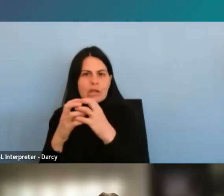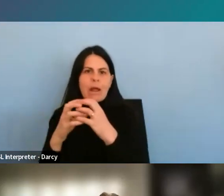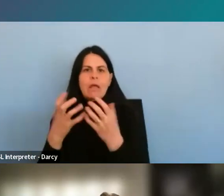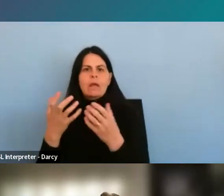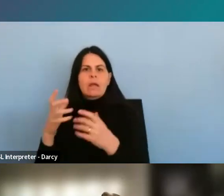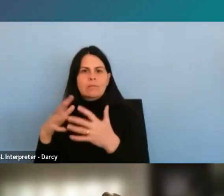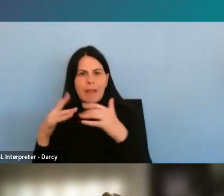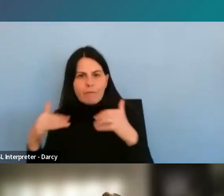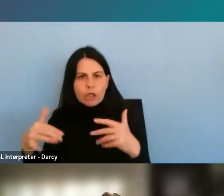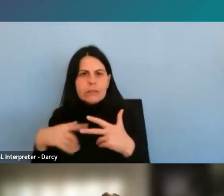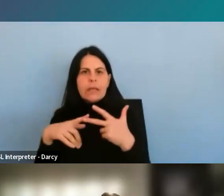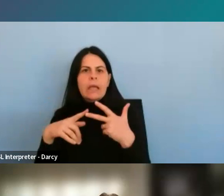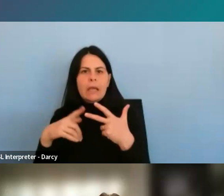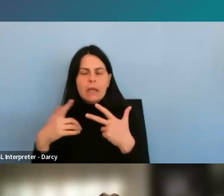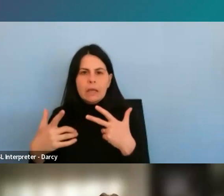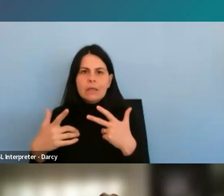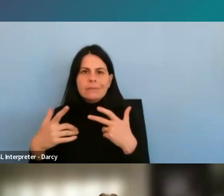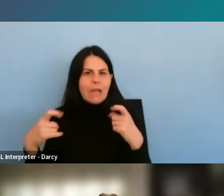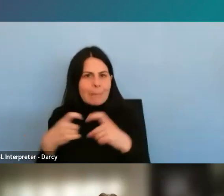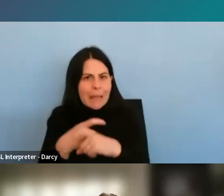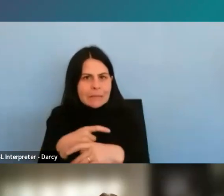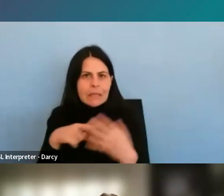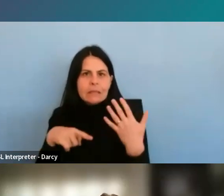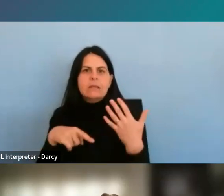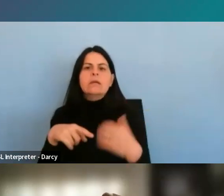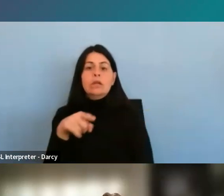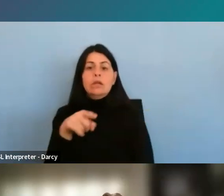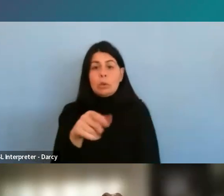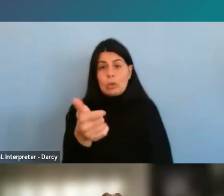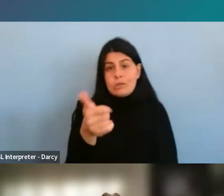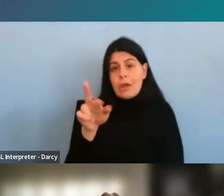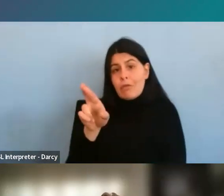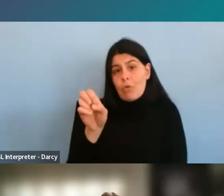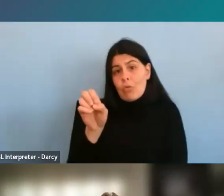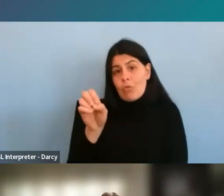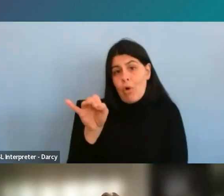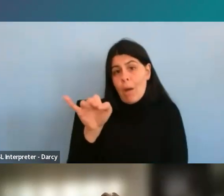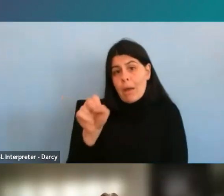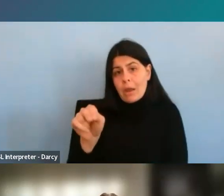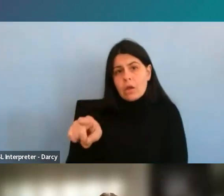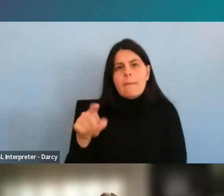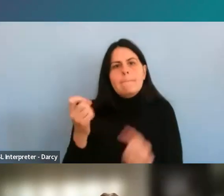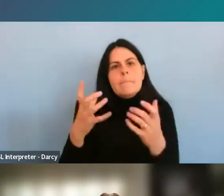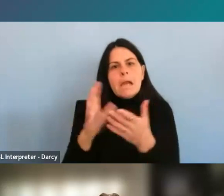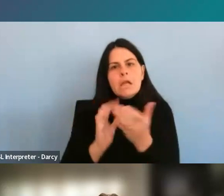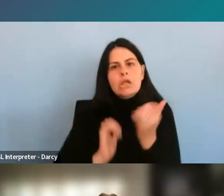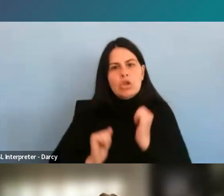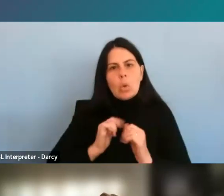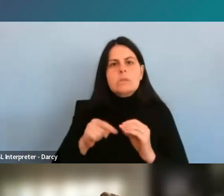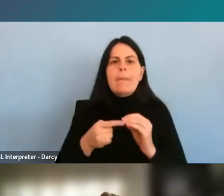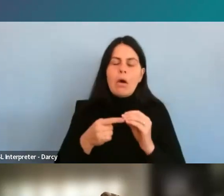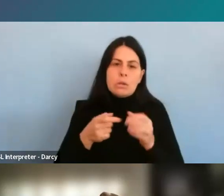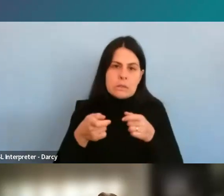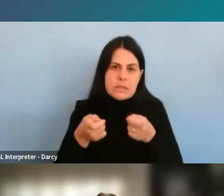complexity. And, you know, you have had a lot of shows dealing with families and caring for kids,